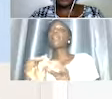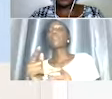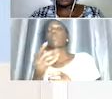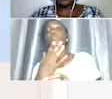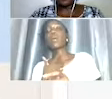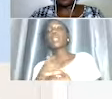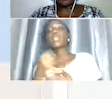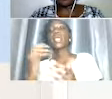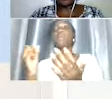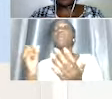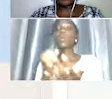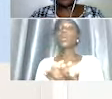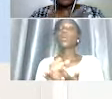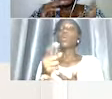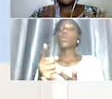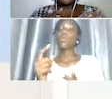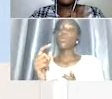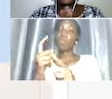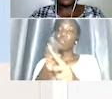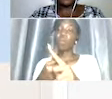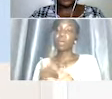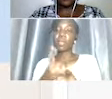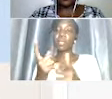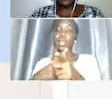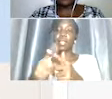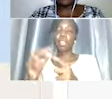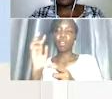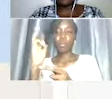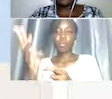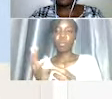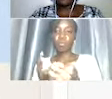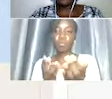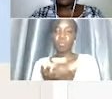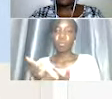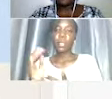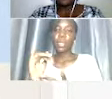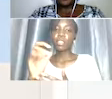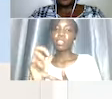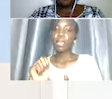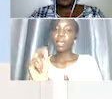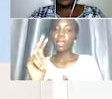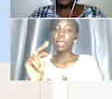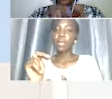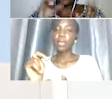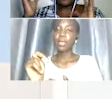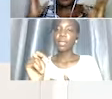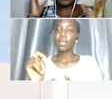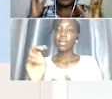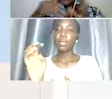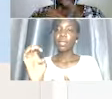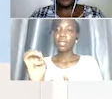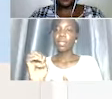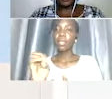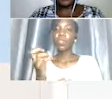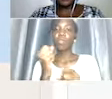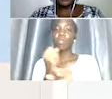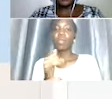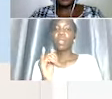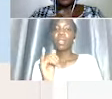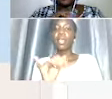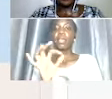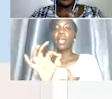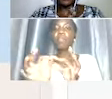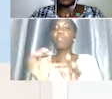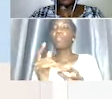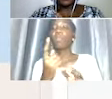to us and we'll be able to sort you out. Jen does career coaching. So if you're looking to do you're figuring out where your career is